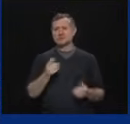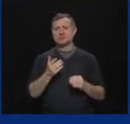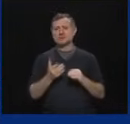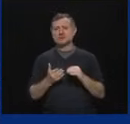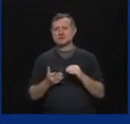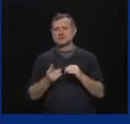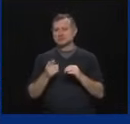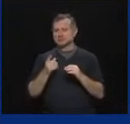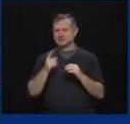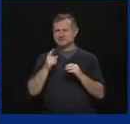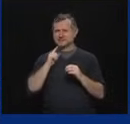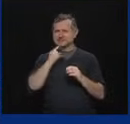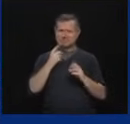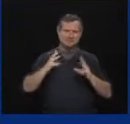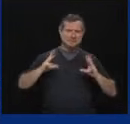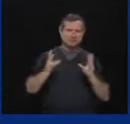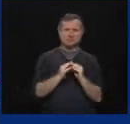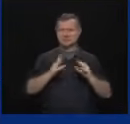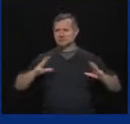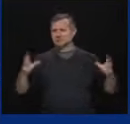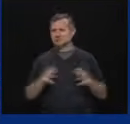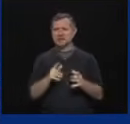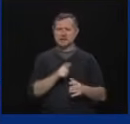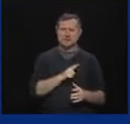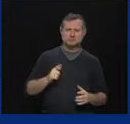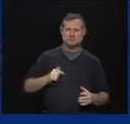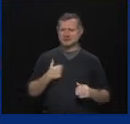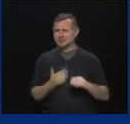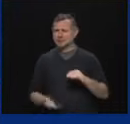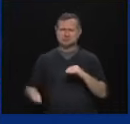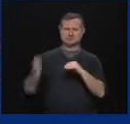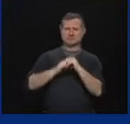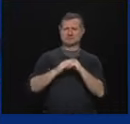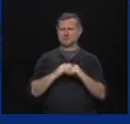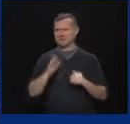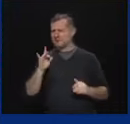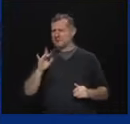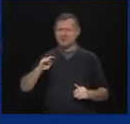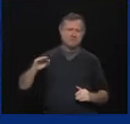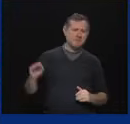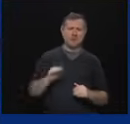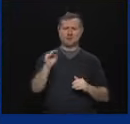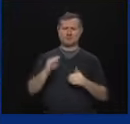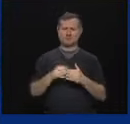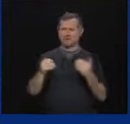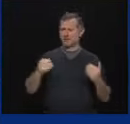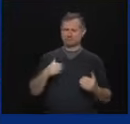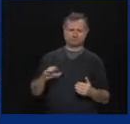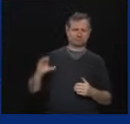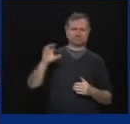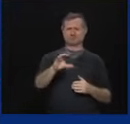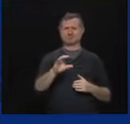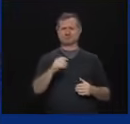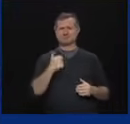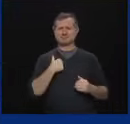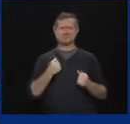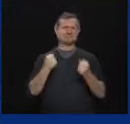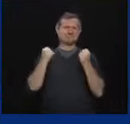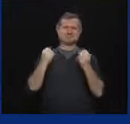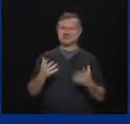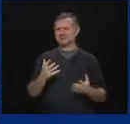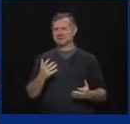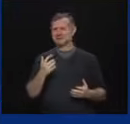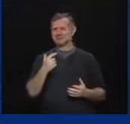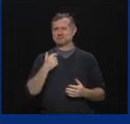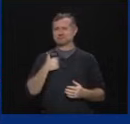additional $125 million so we could increase the income threshold a little bit, because there were still too many people that were not eligible because